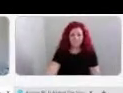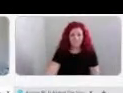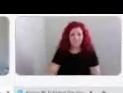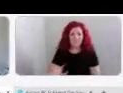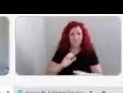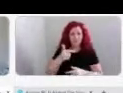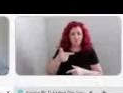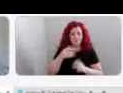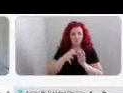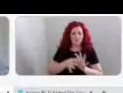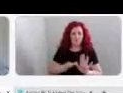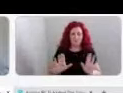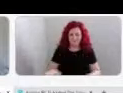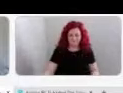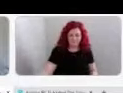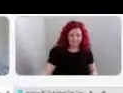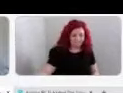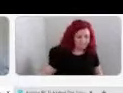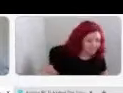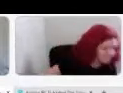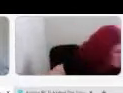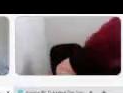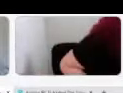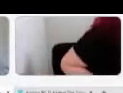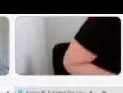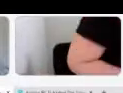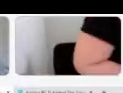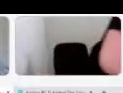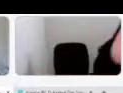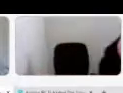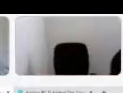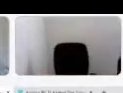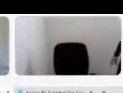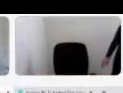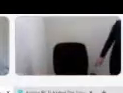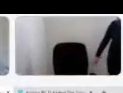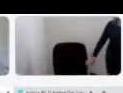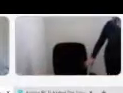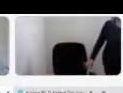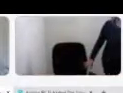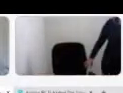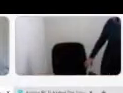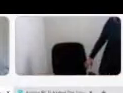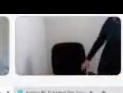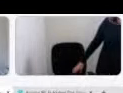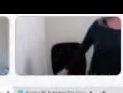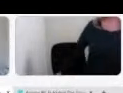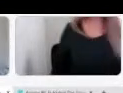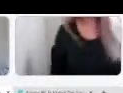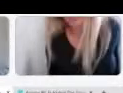thank you our next speaker is going to be bruce donelson followed by janine reno